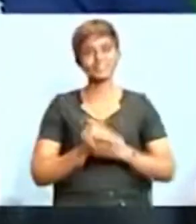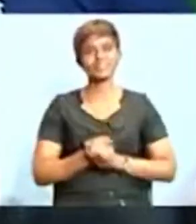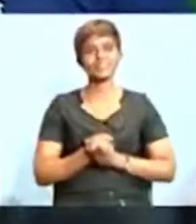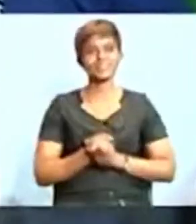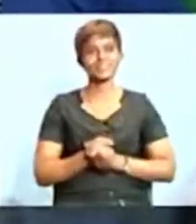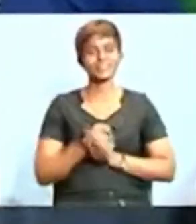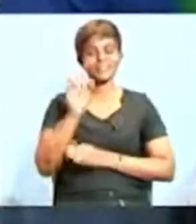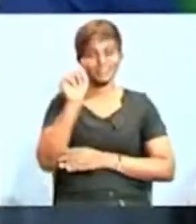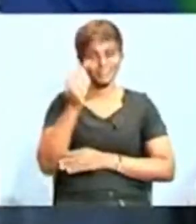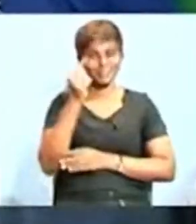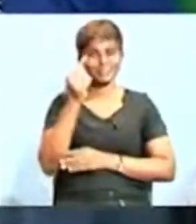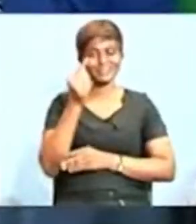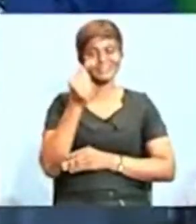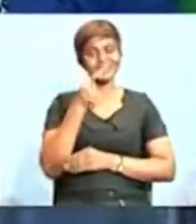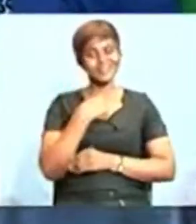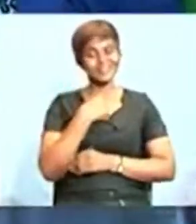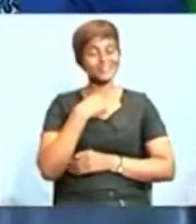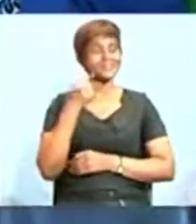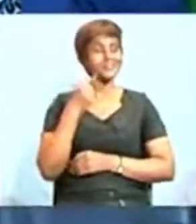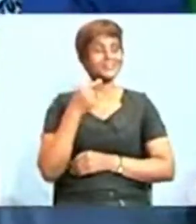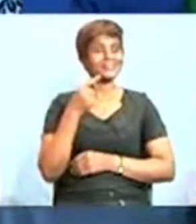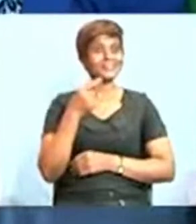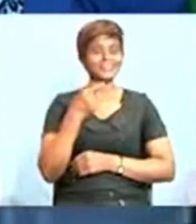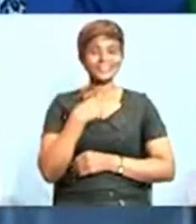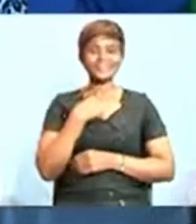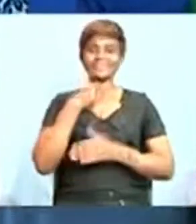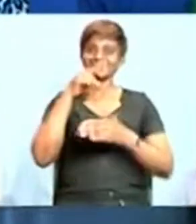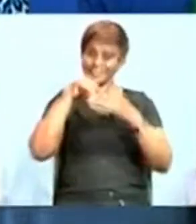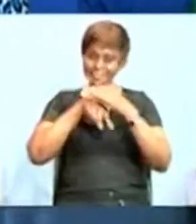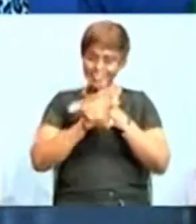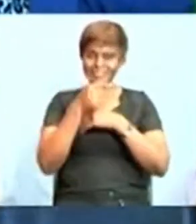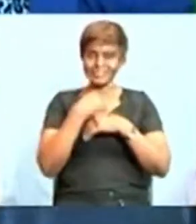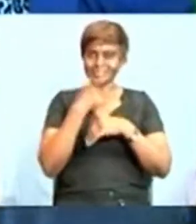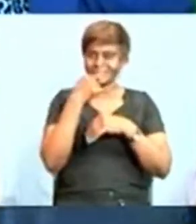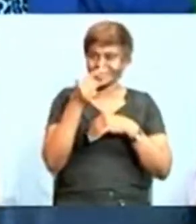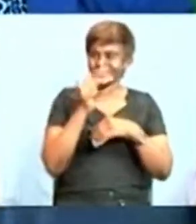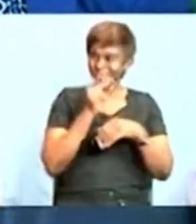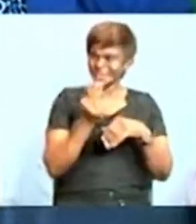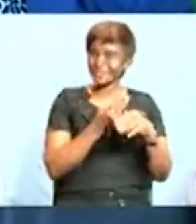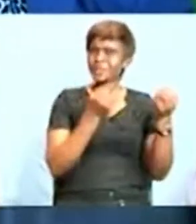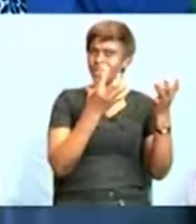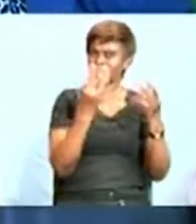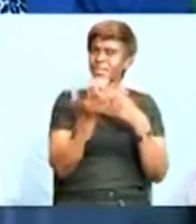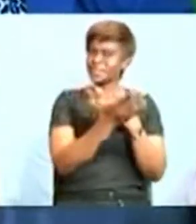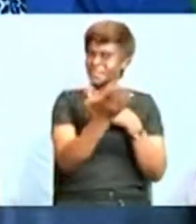The first impression I got when I just entered, I was saying, we are so many.